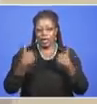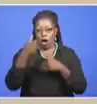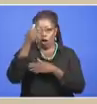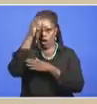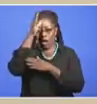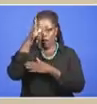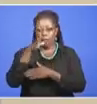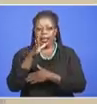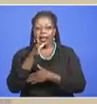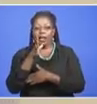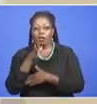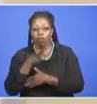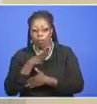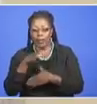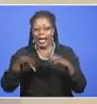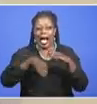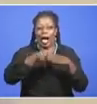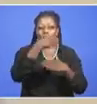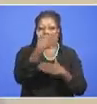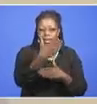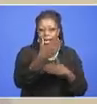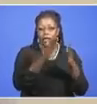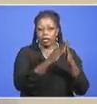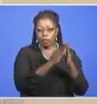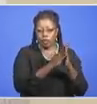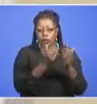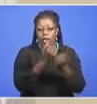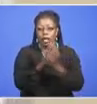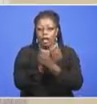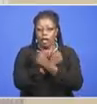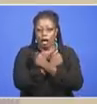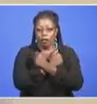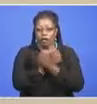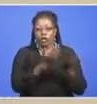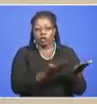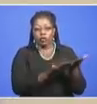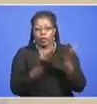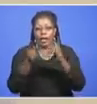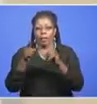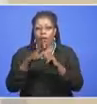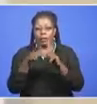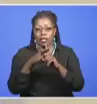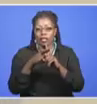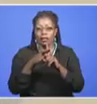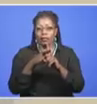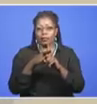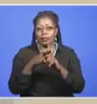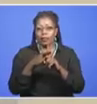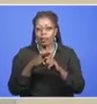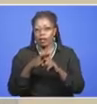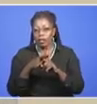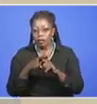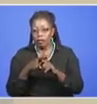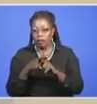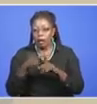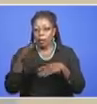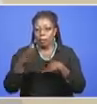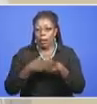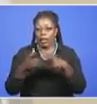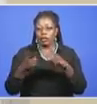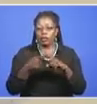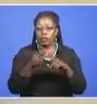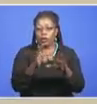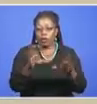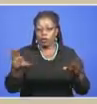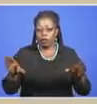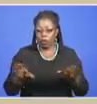and outside of the Fox Hill community. And secondly, we would love to bring that positivity and that light and on back to the court.